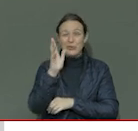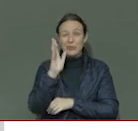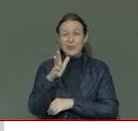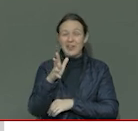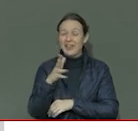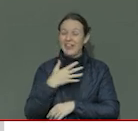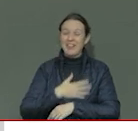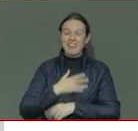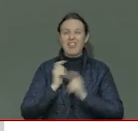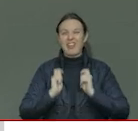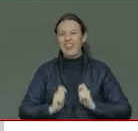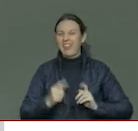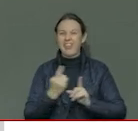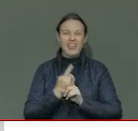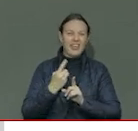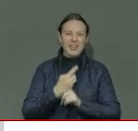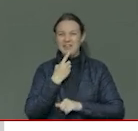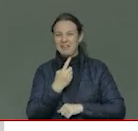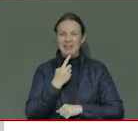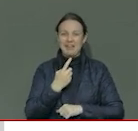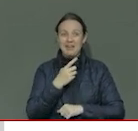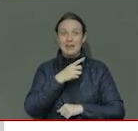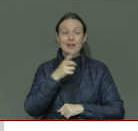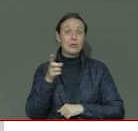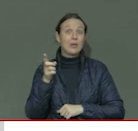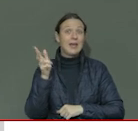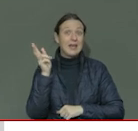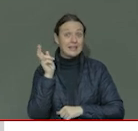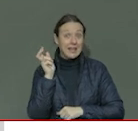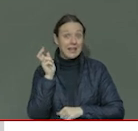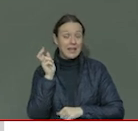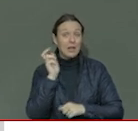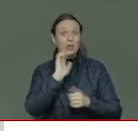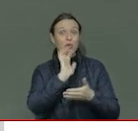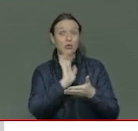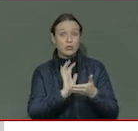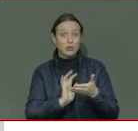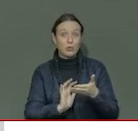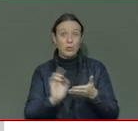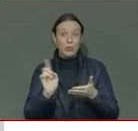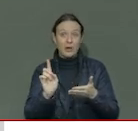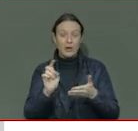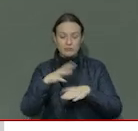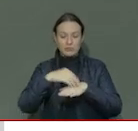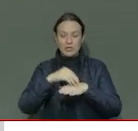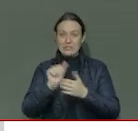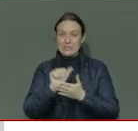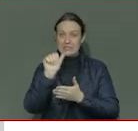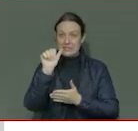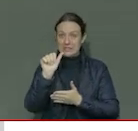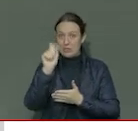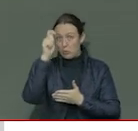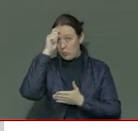say this, right? When you hear that this story is about a 16-year-old boy